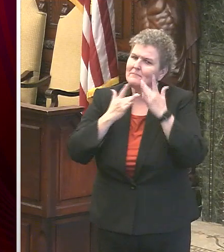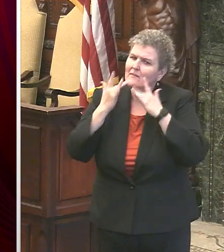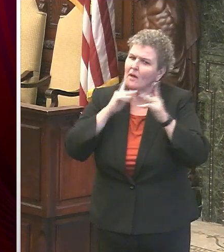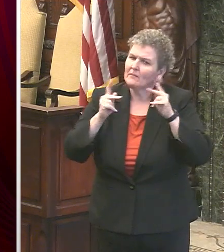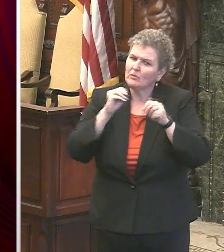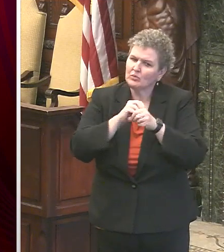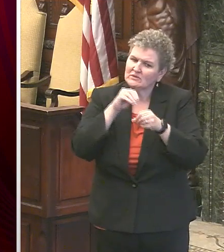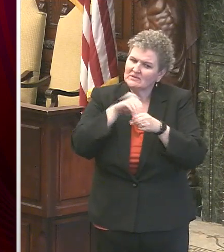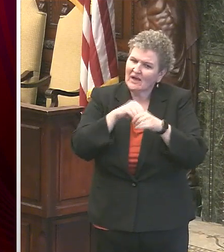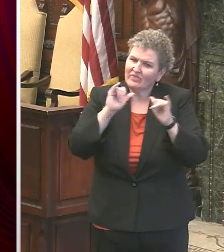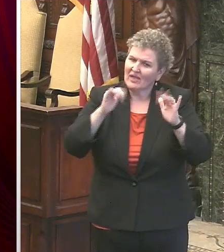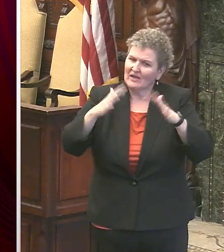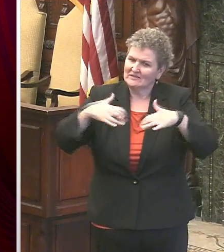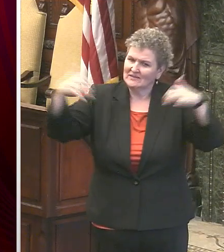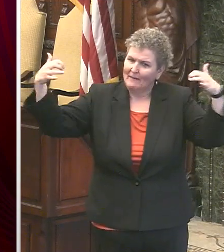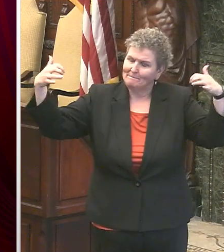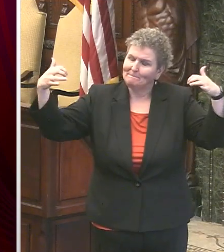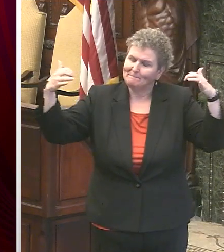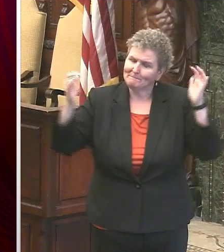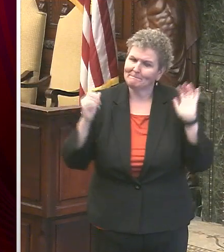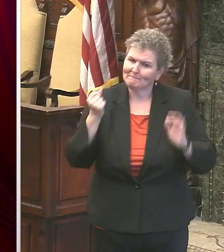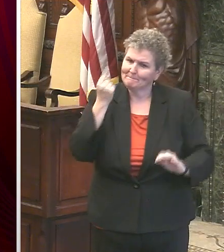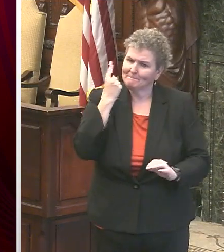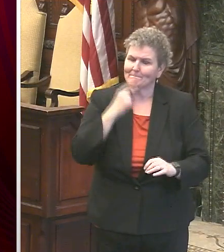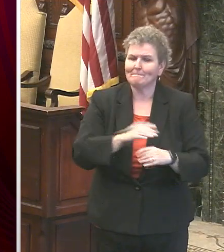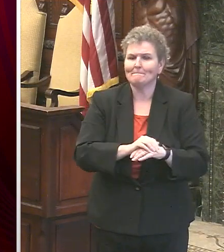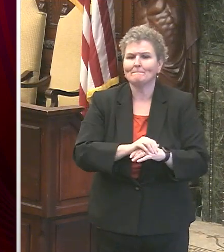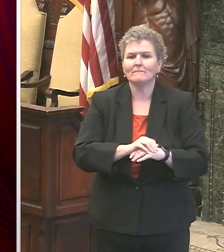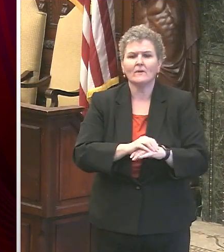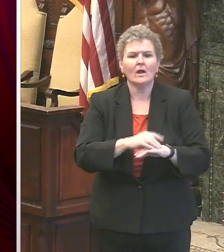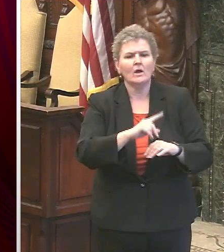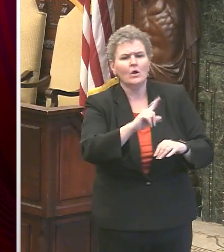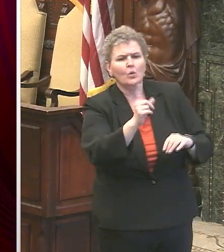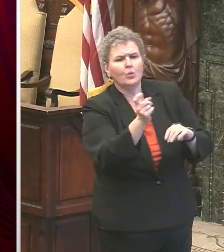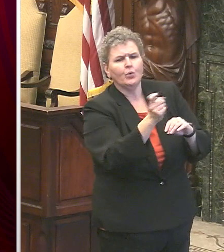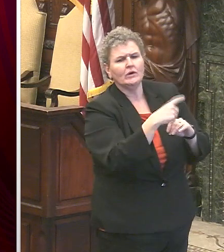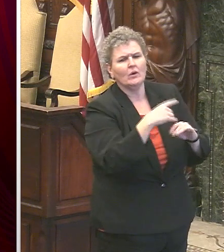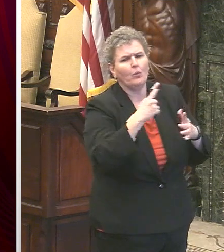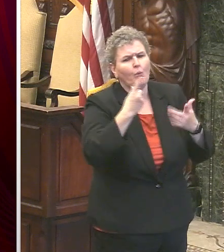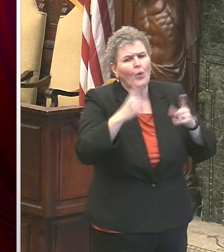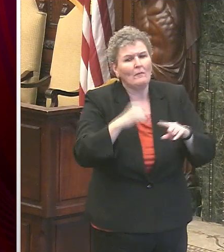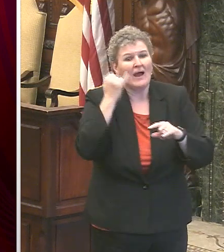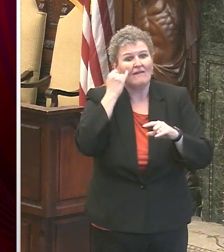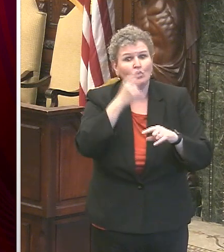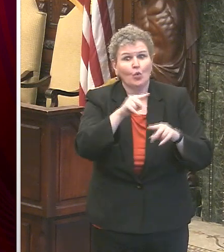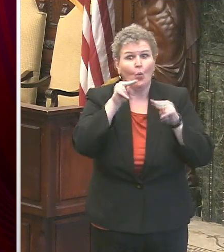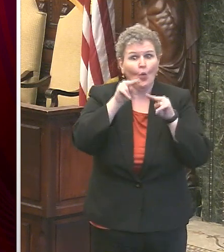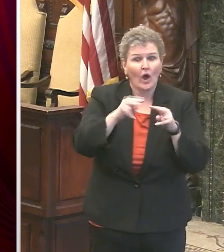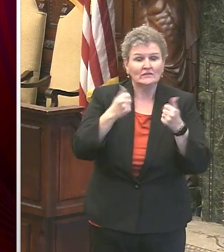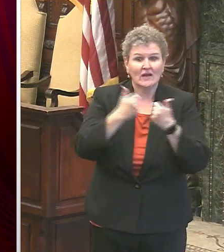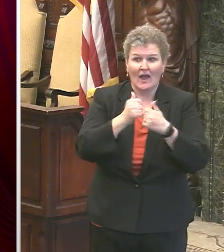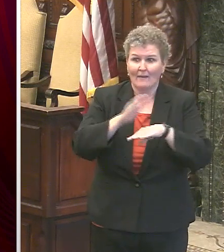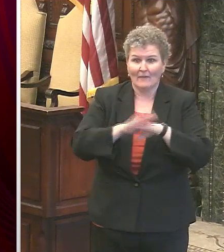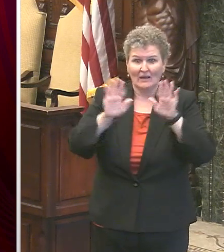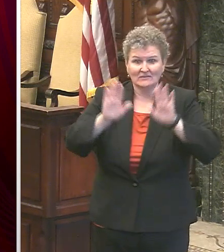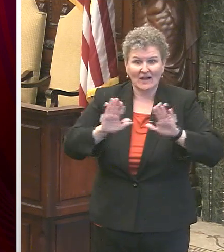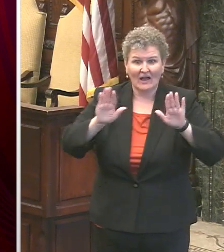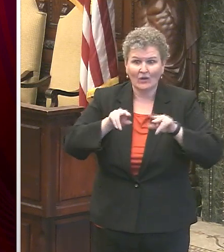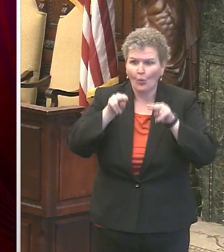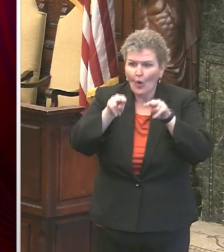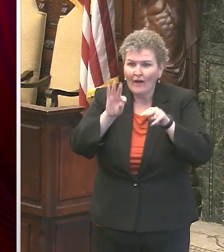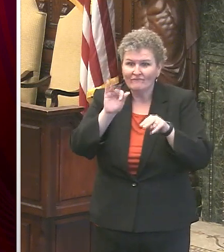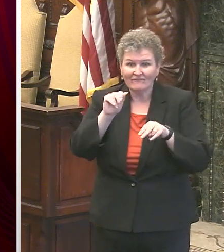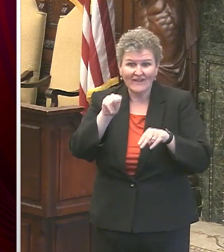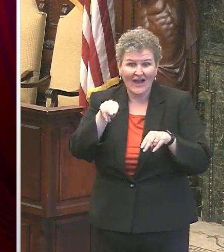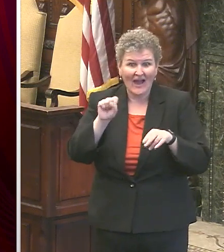sense. And then if you happen to watch the game Sunday and you see fans climbing all over